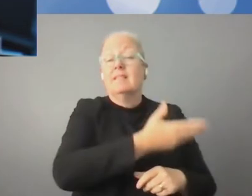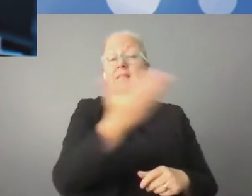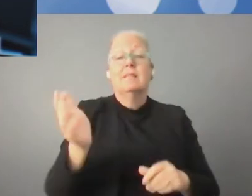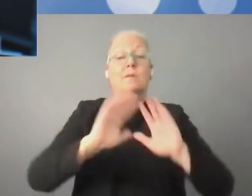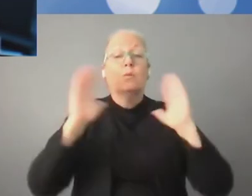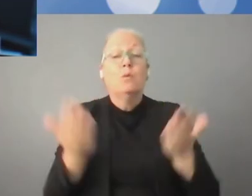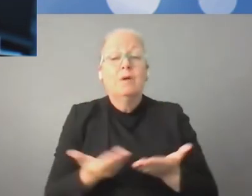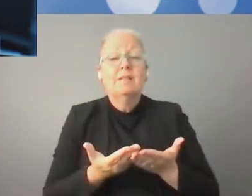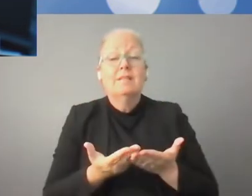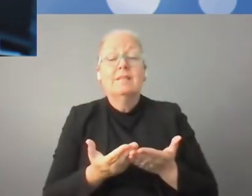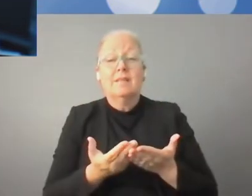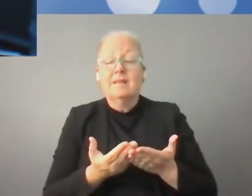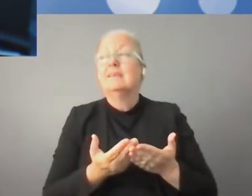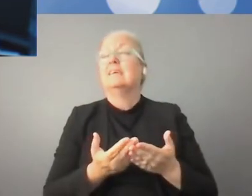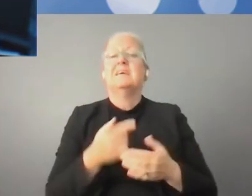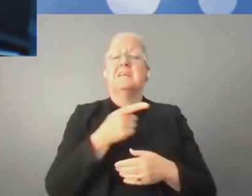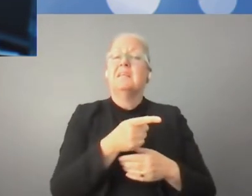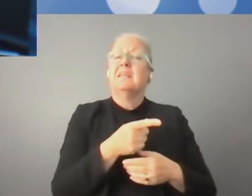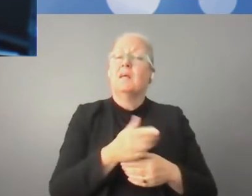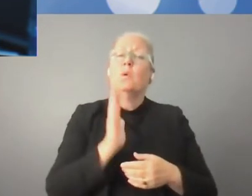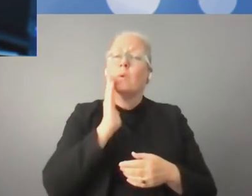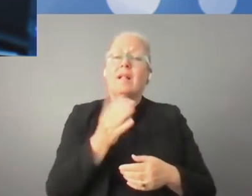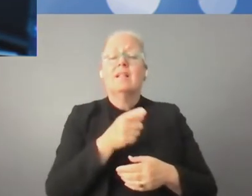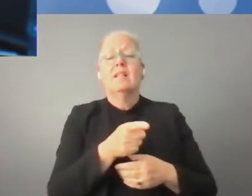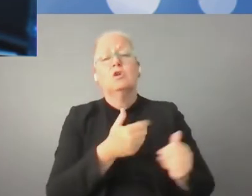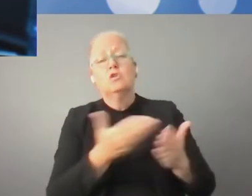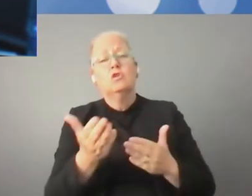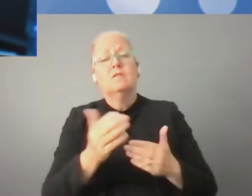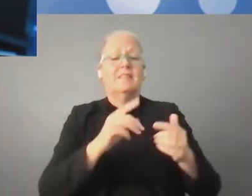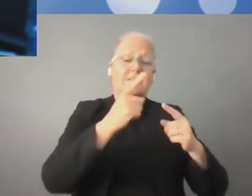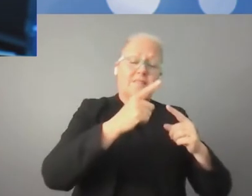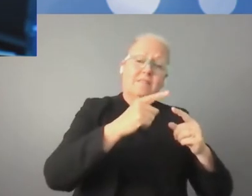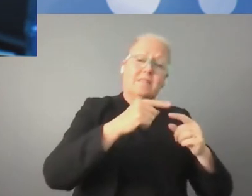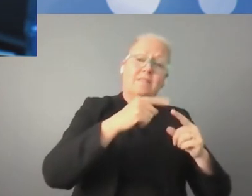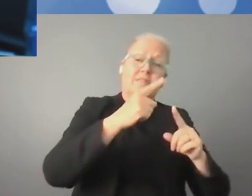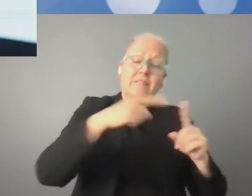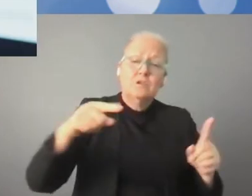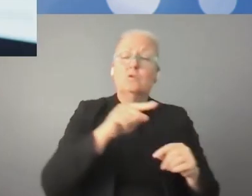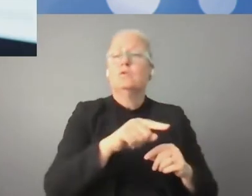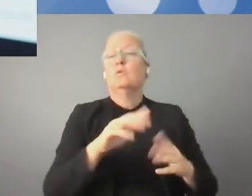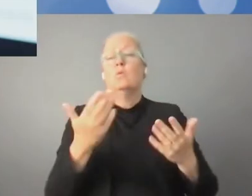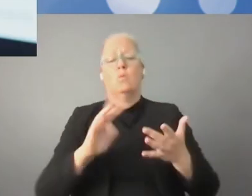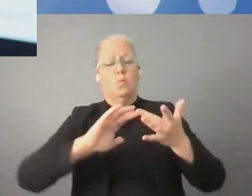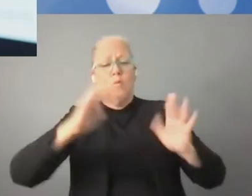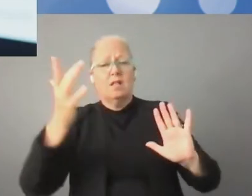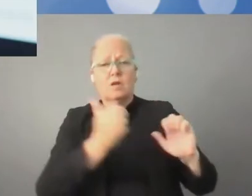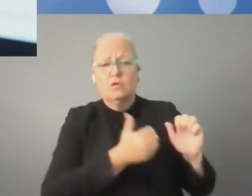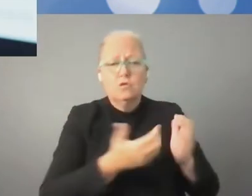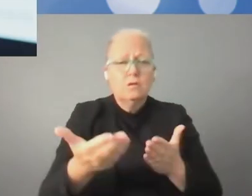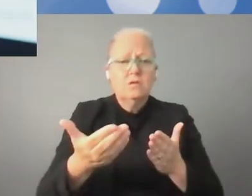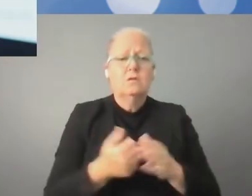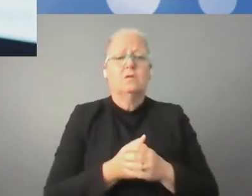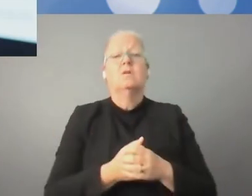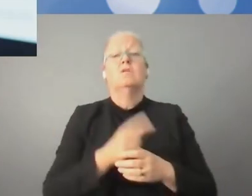more likely to use digital services more likely to resort on online services and in russia the